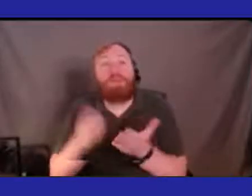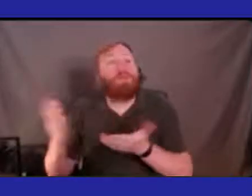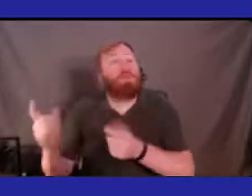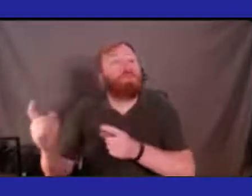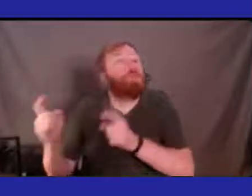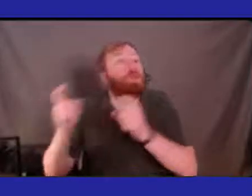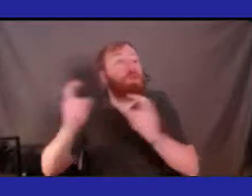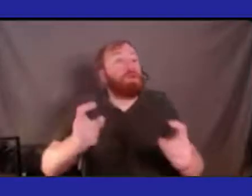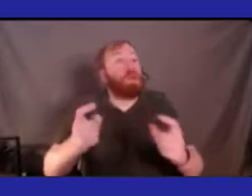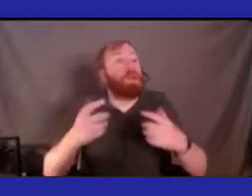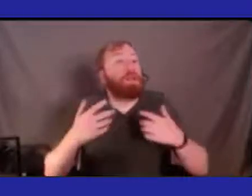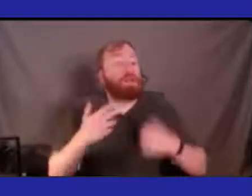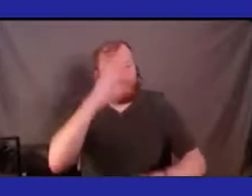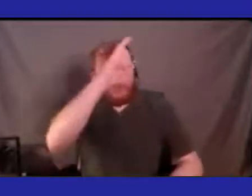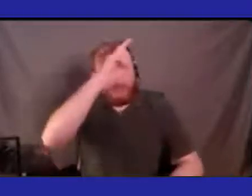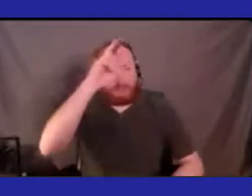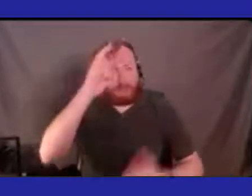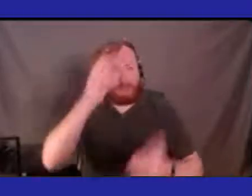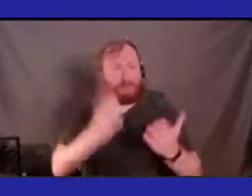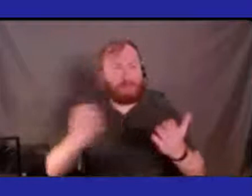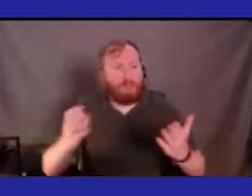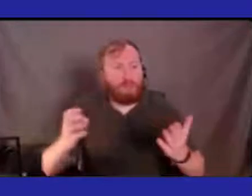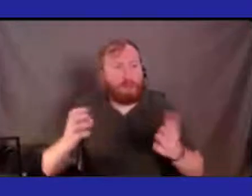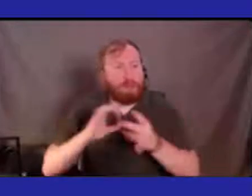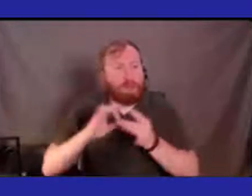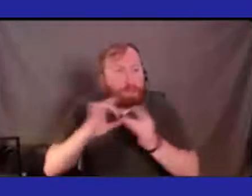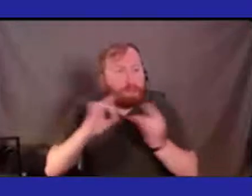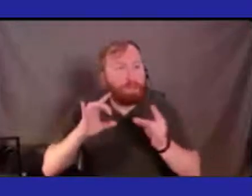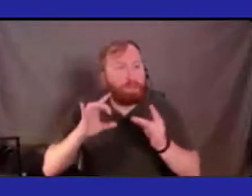Gotham City